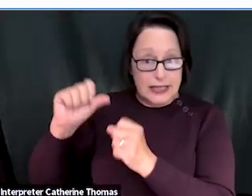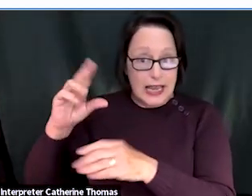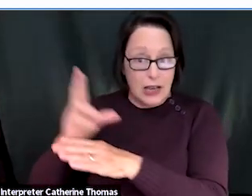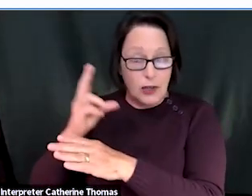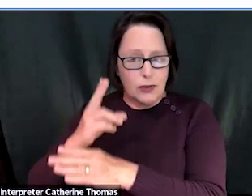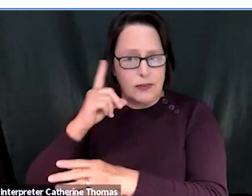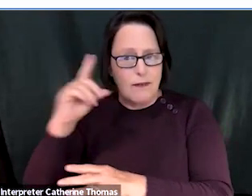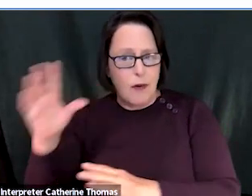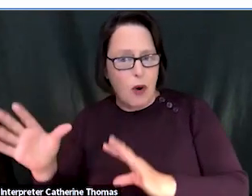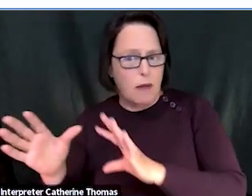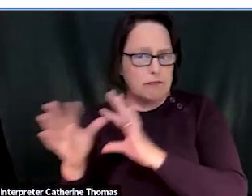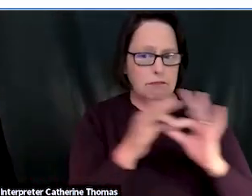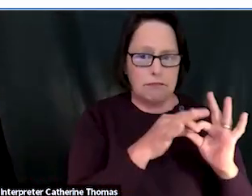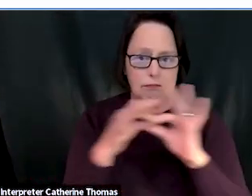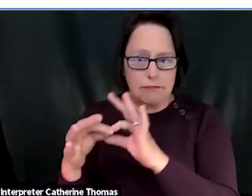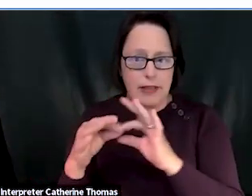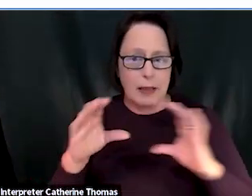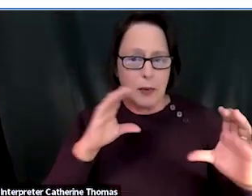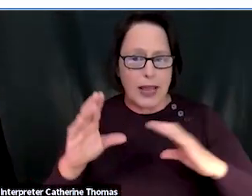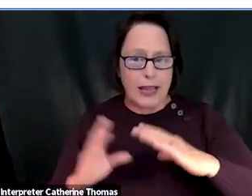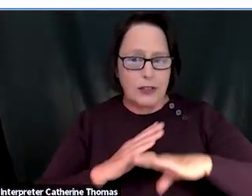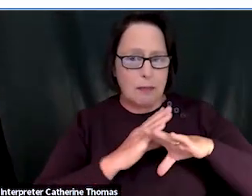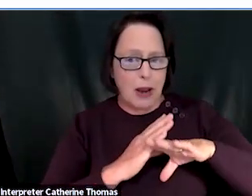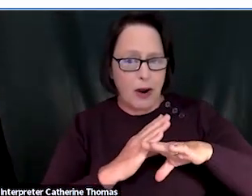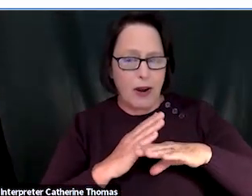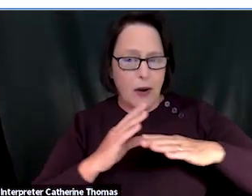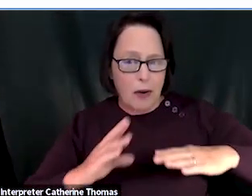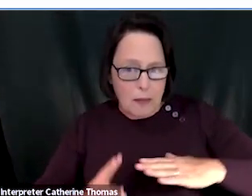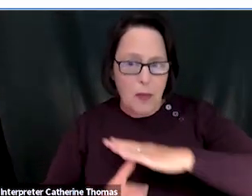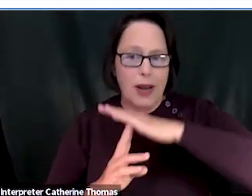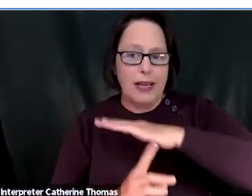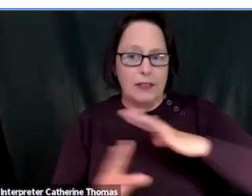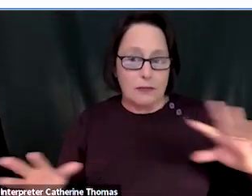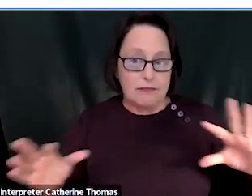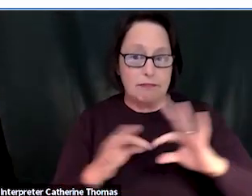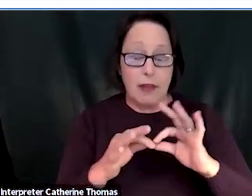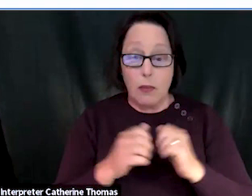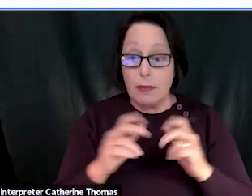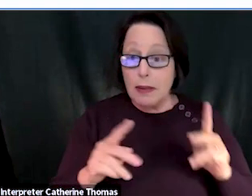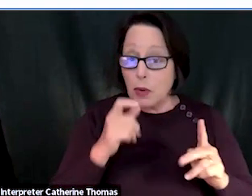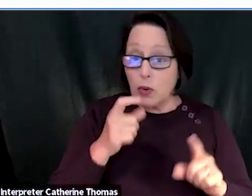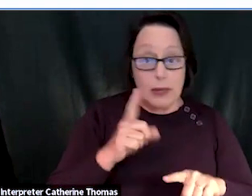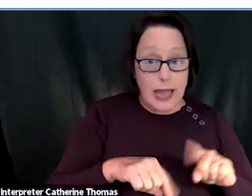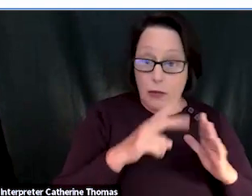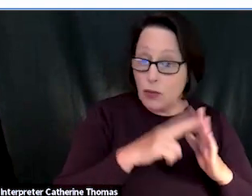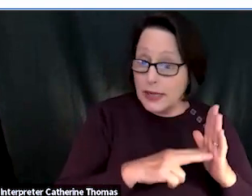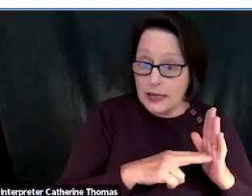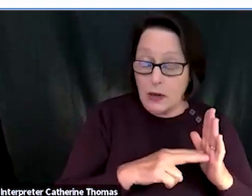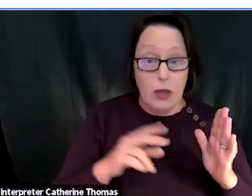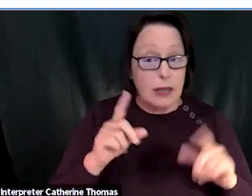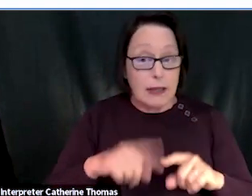bridge the communication barrier with individuals who cannot read,